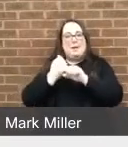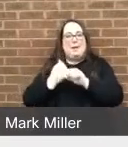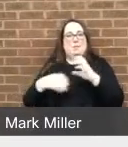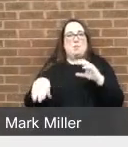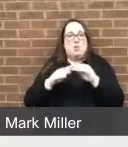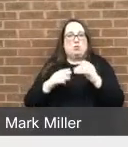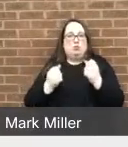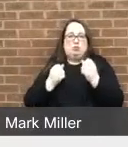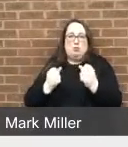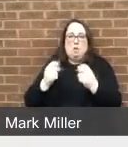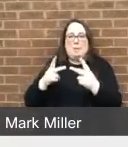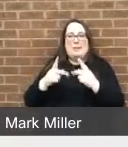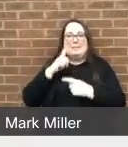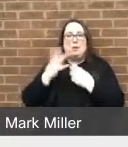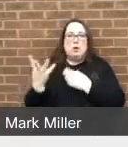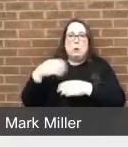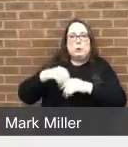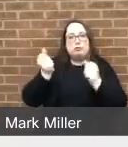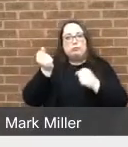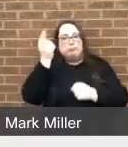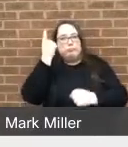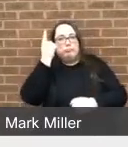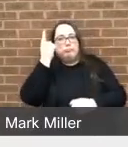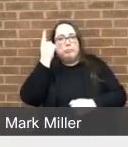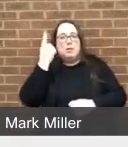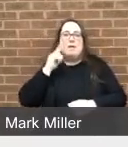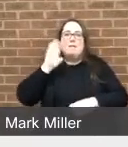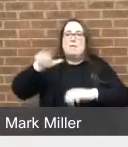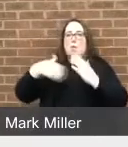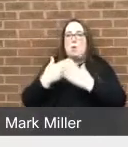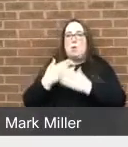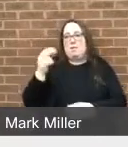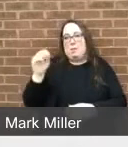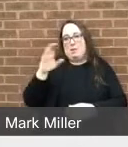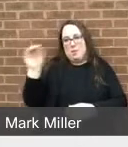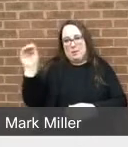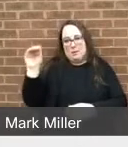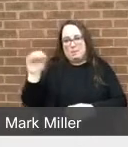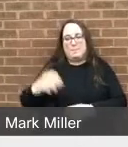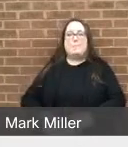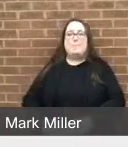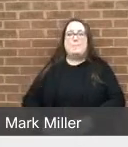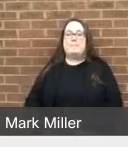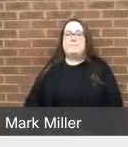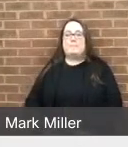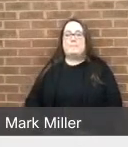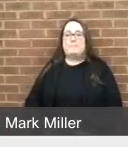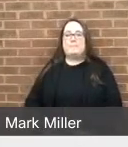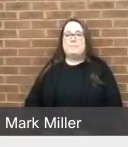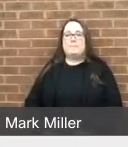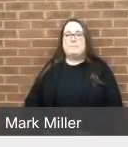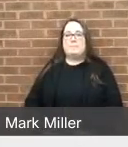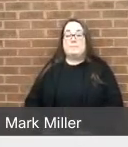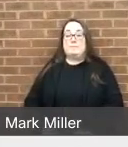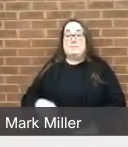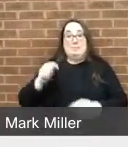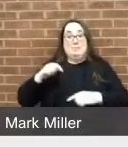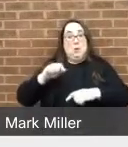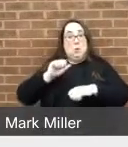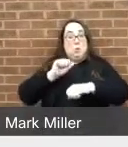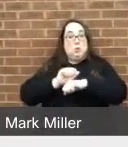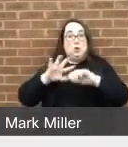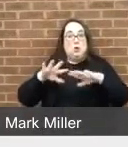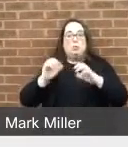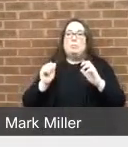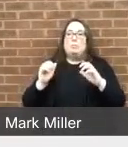of inclusion and understanding throughout all of Howard County. This work group will provide an outlet